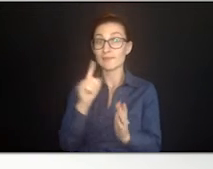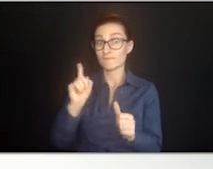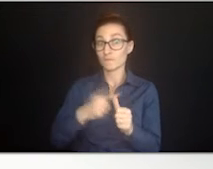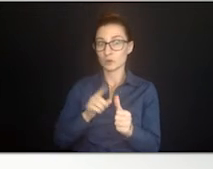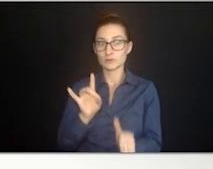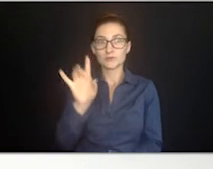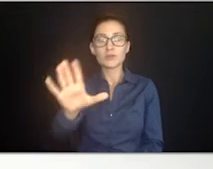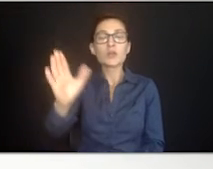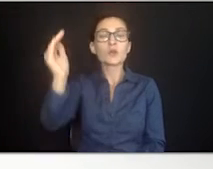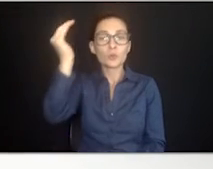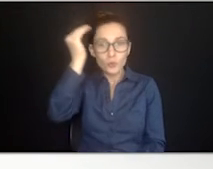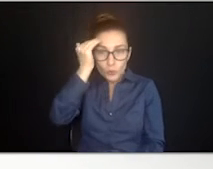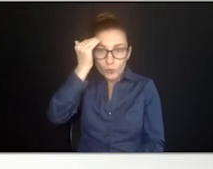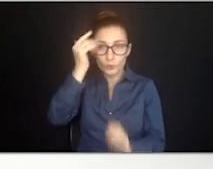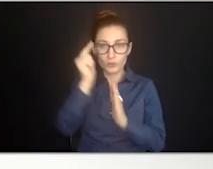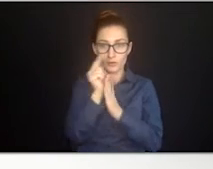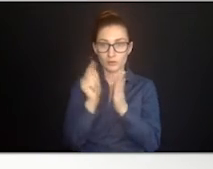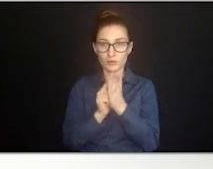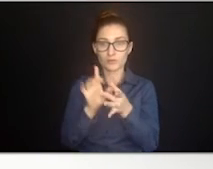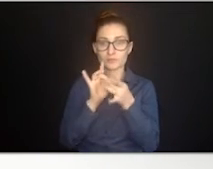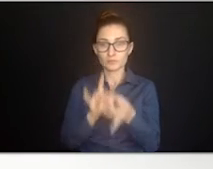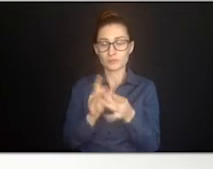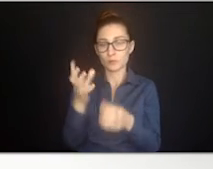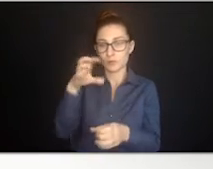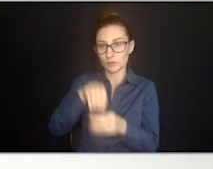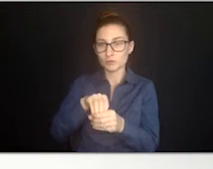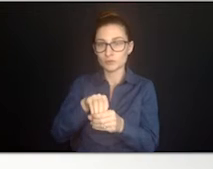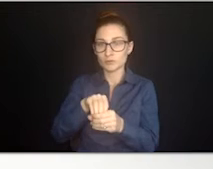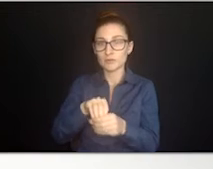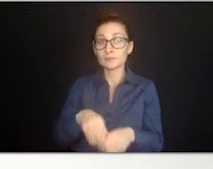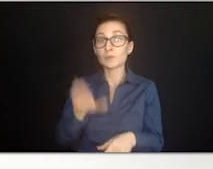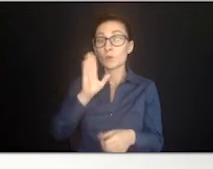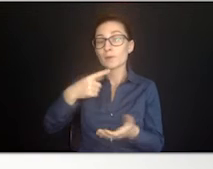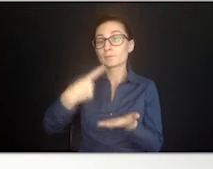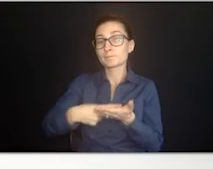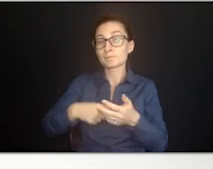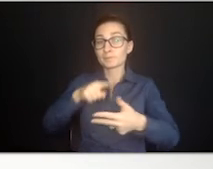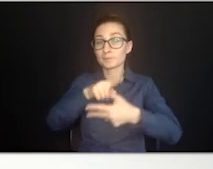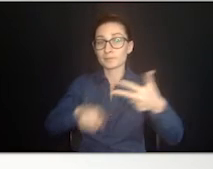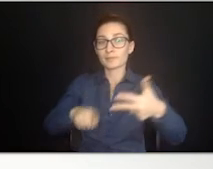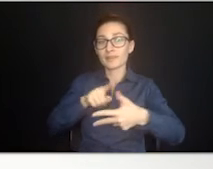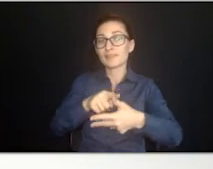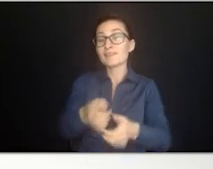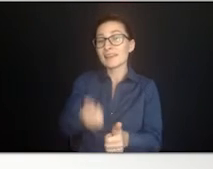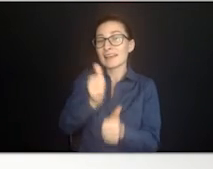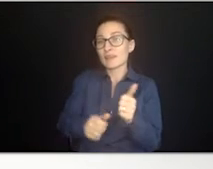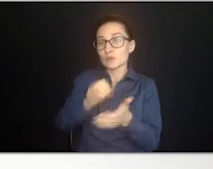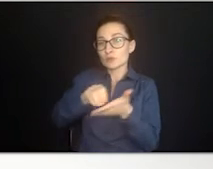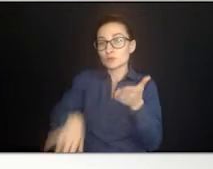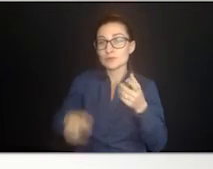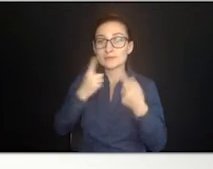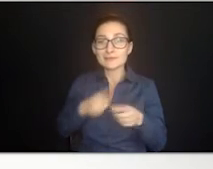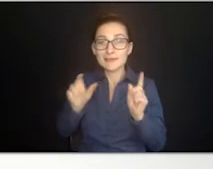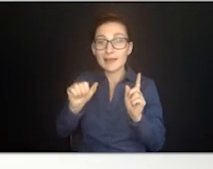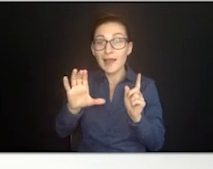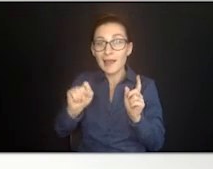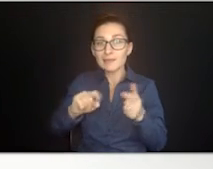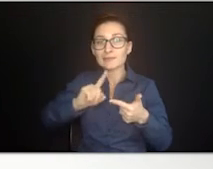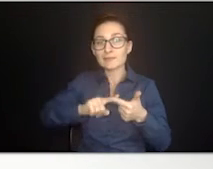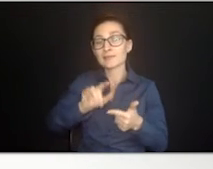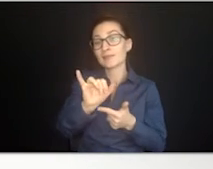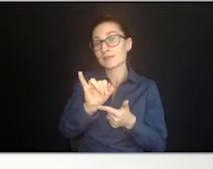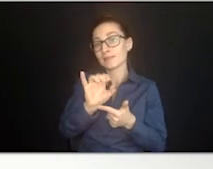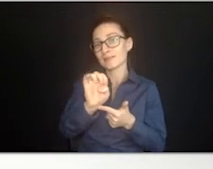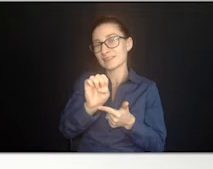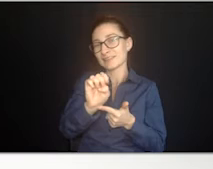what the laws say about inclusion. We're going to talk about the Every Student Succeeds Act, the Individuals with Disabilities Education Act.